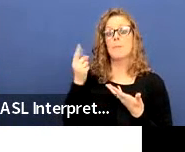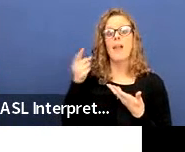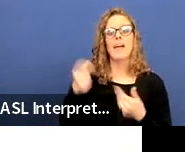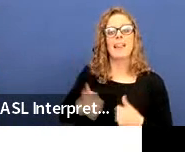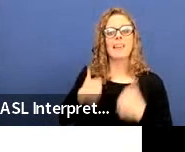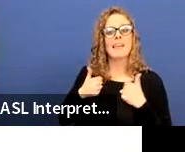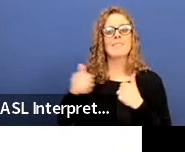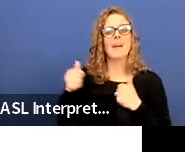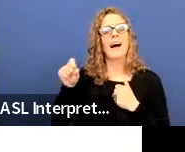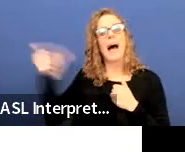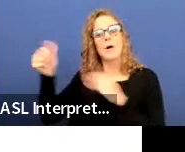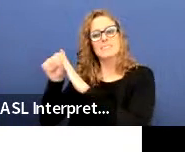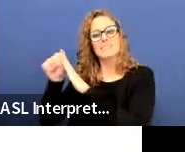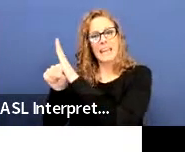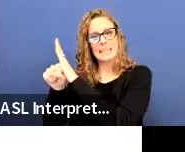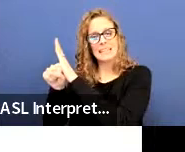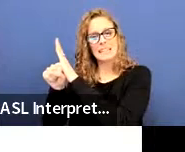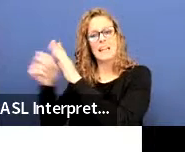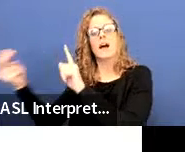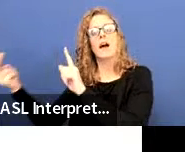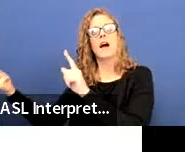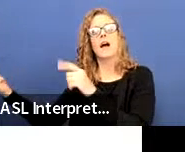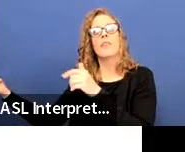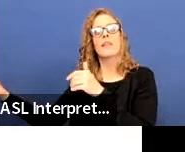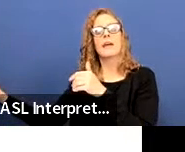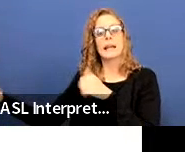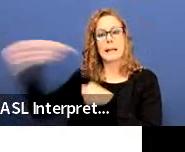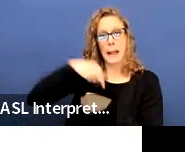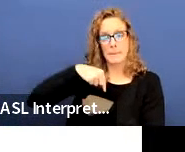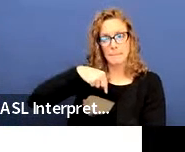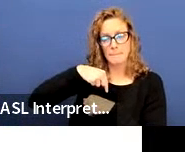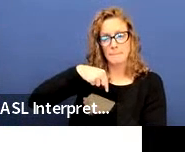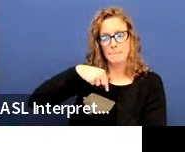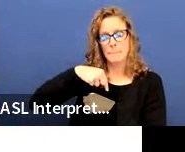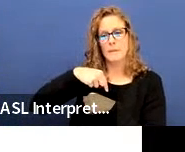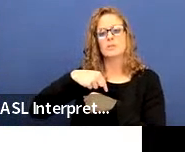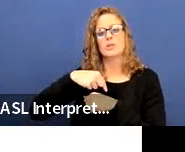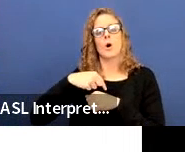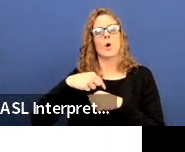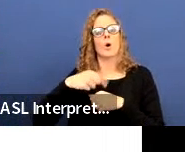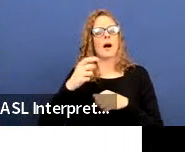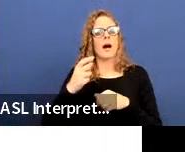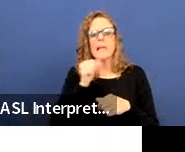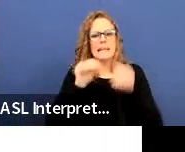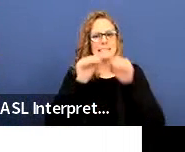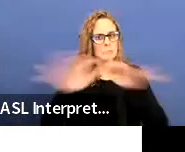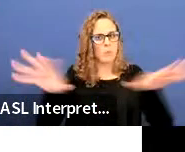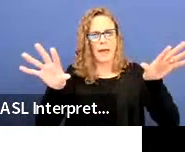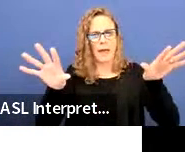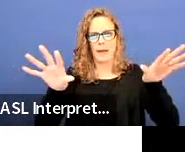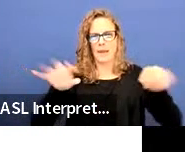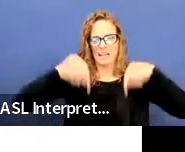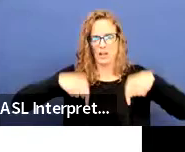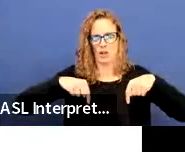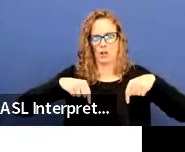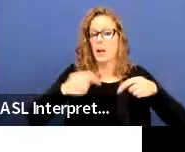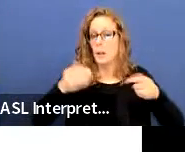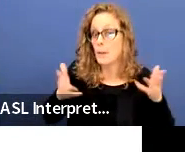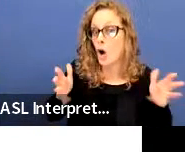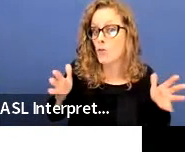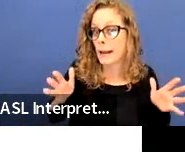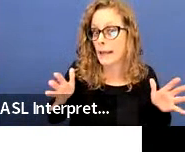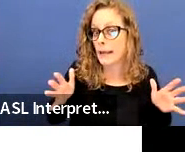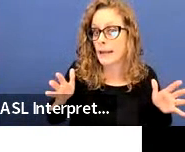documented any local transmission. It is only a matter of time. That is going to happen. It may already be happening to a